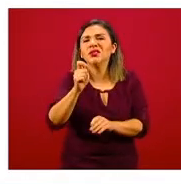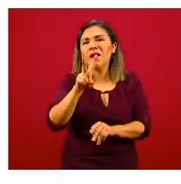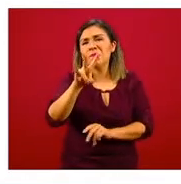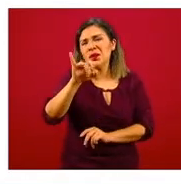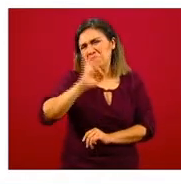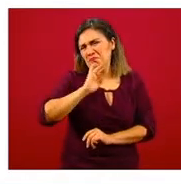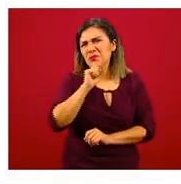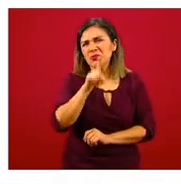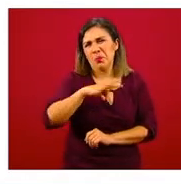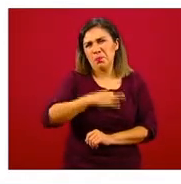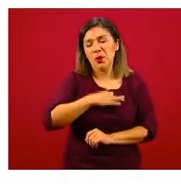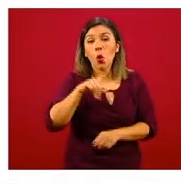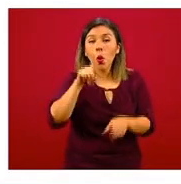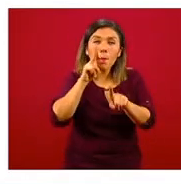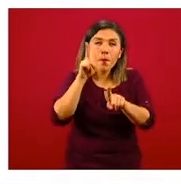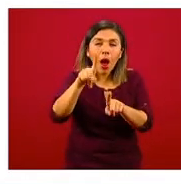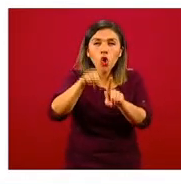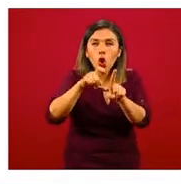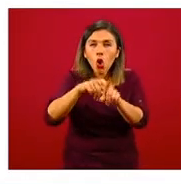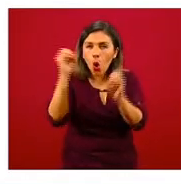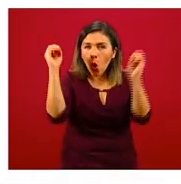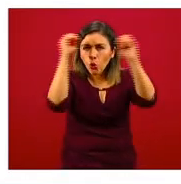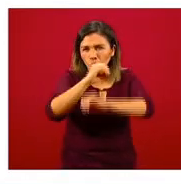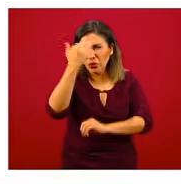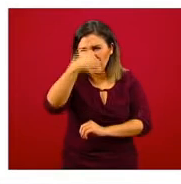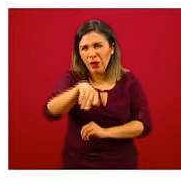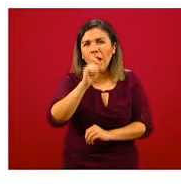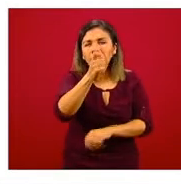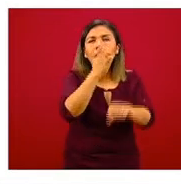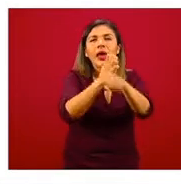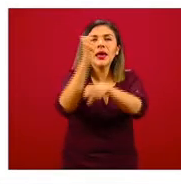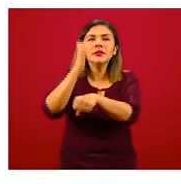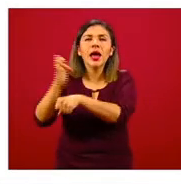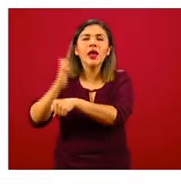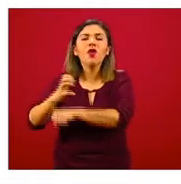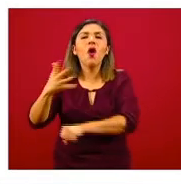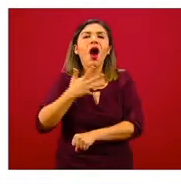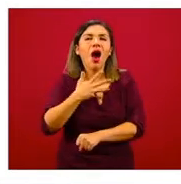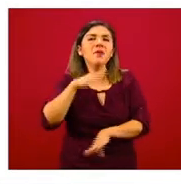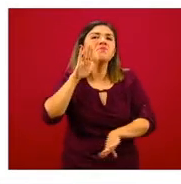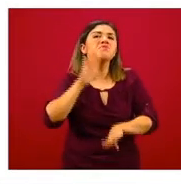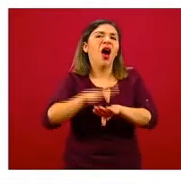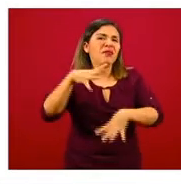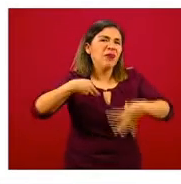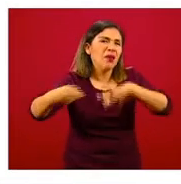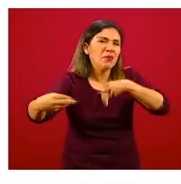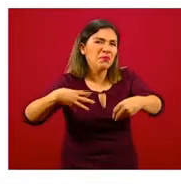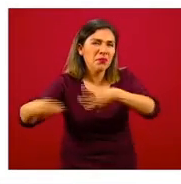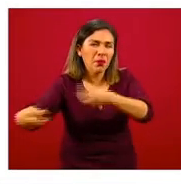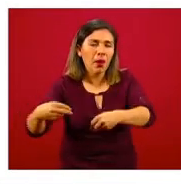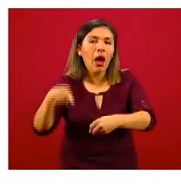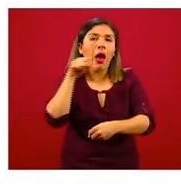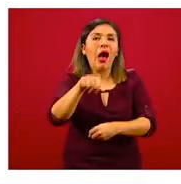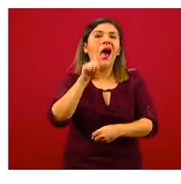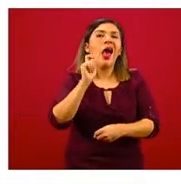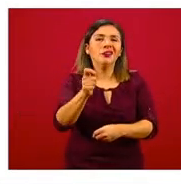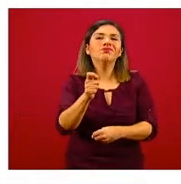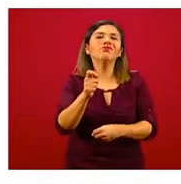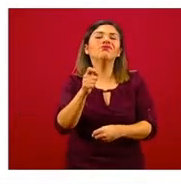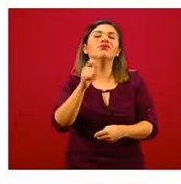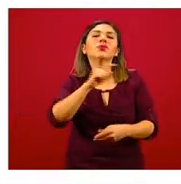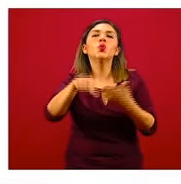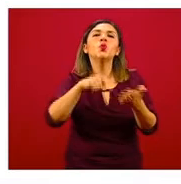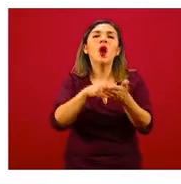and dispersion of the virus. The darker shades of green are states